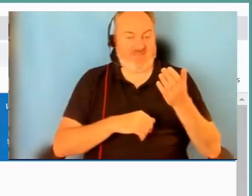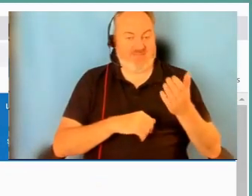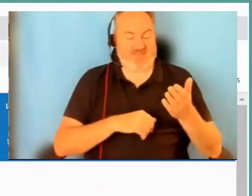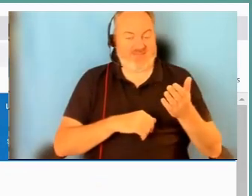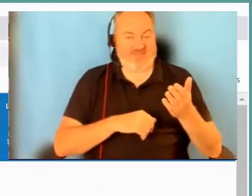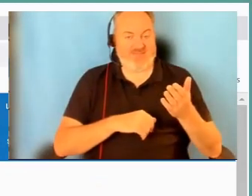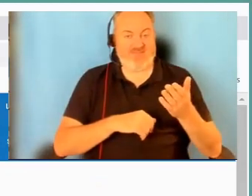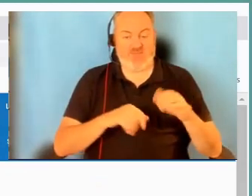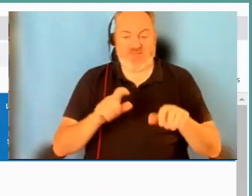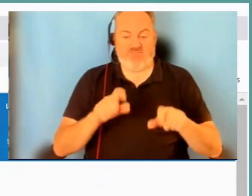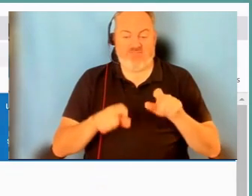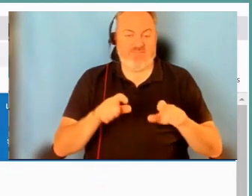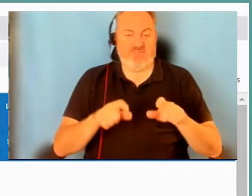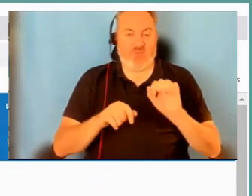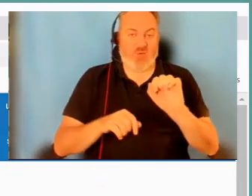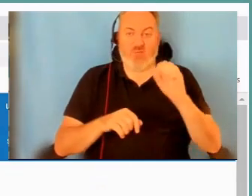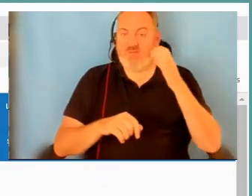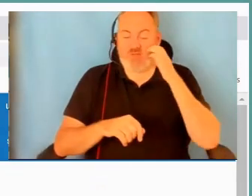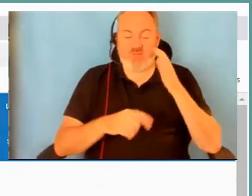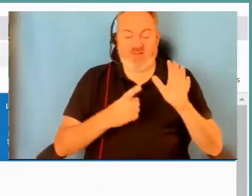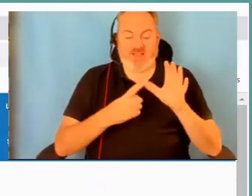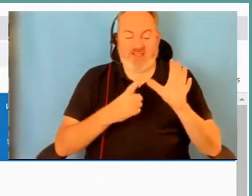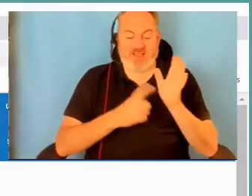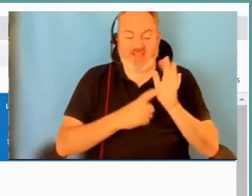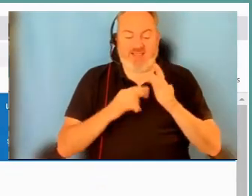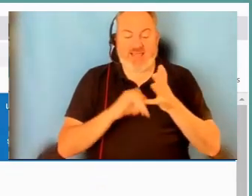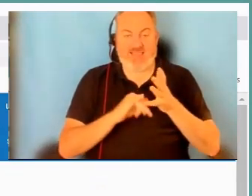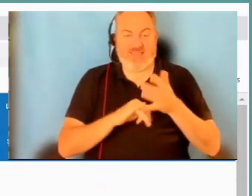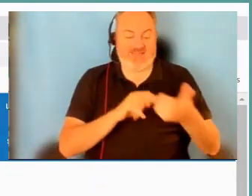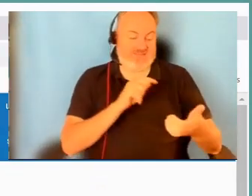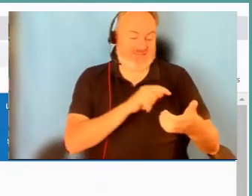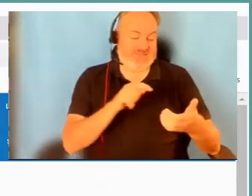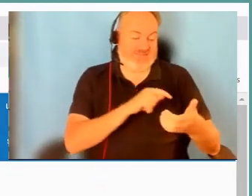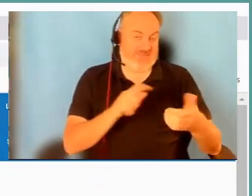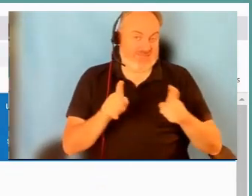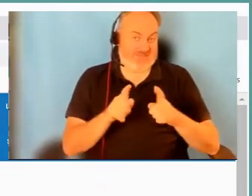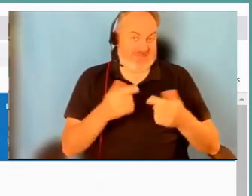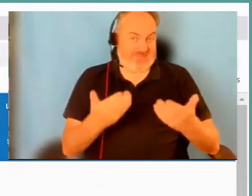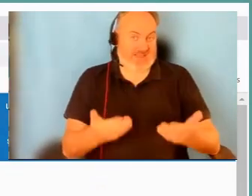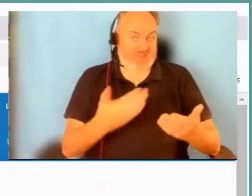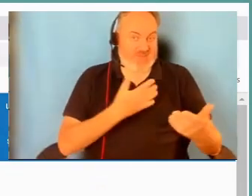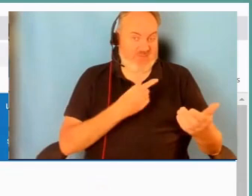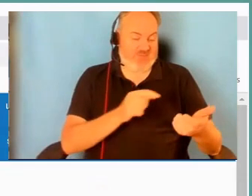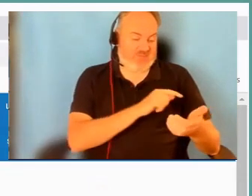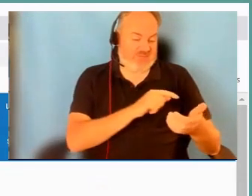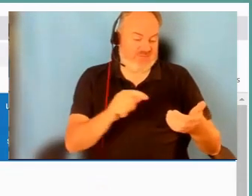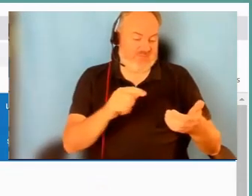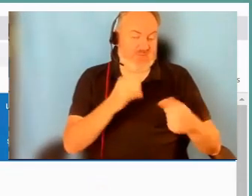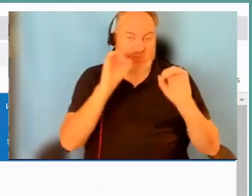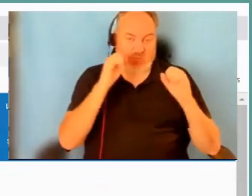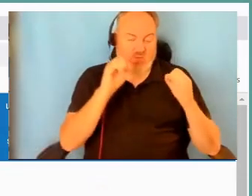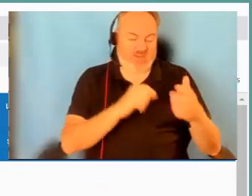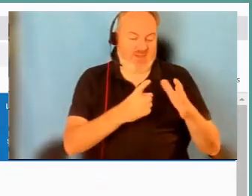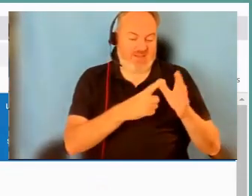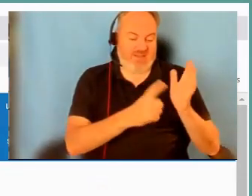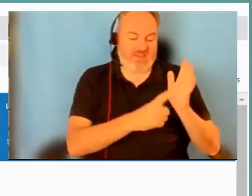Alice up on your phone or your device and run through this at the same time as me. So you would just put into your device or your web